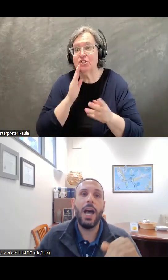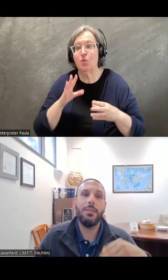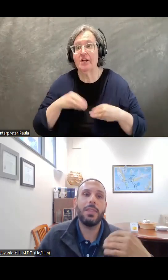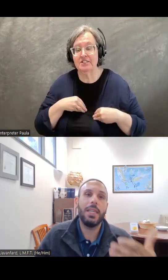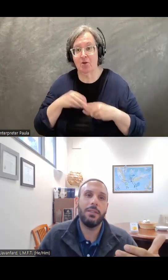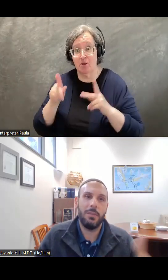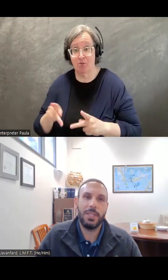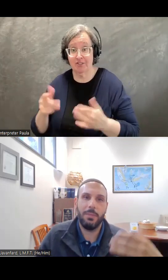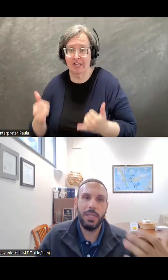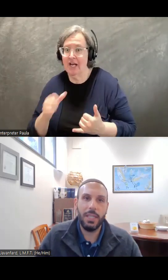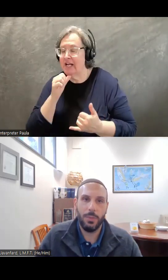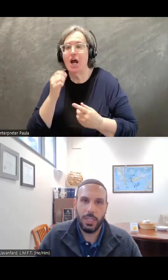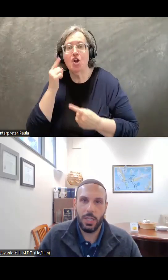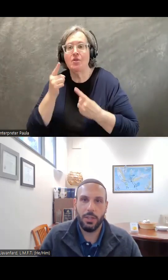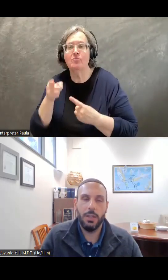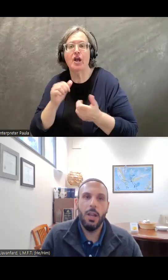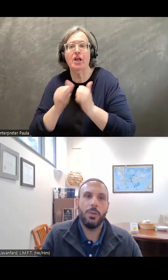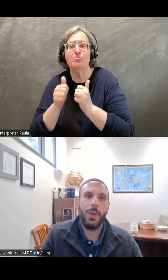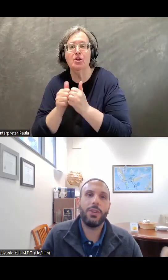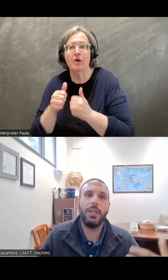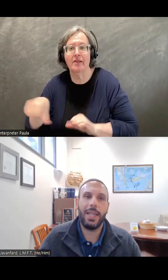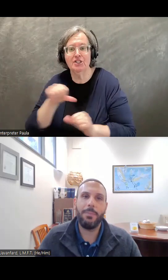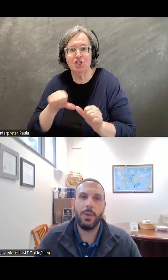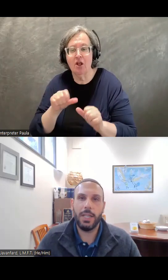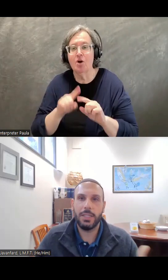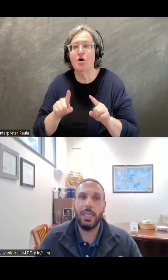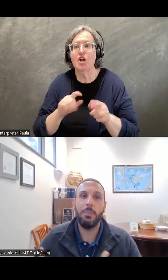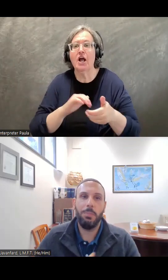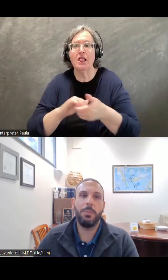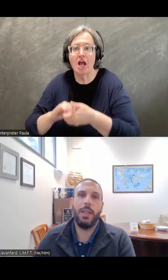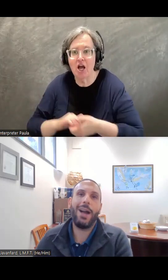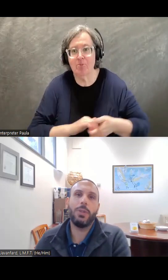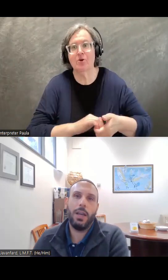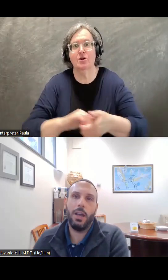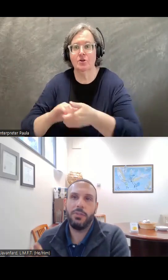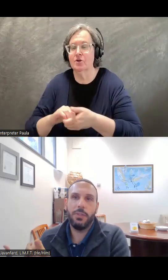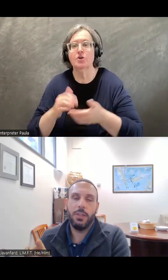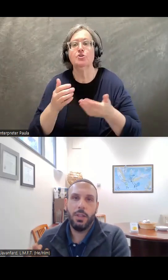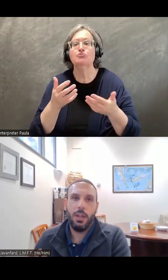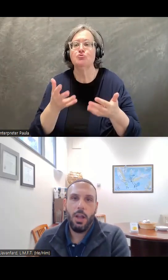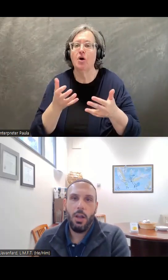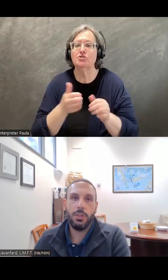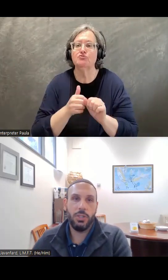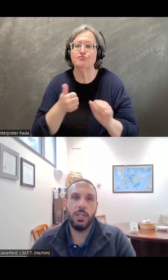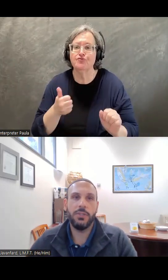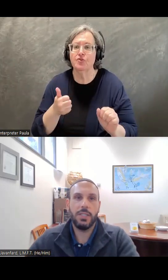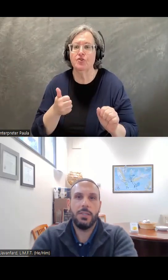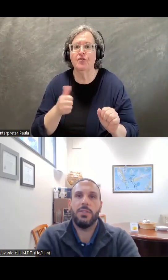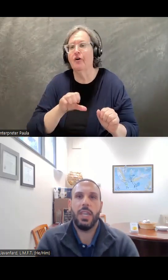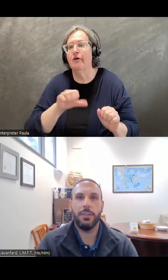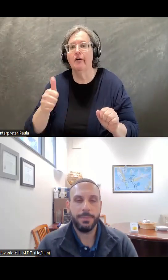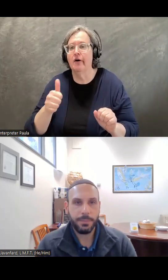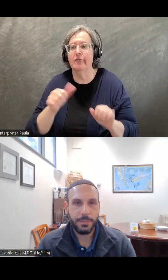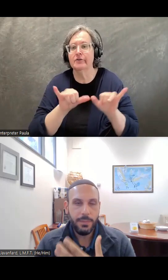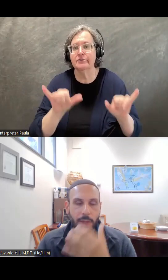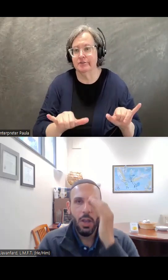now, not thinking of them as competing with each other, but rather collaborating to keep people out of alternative systems of